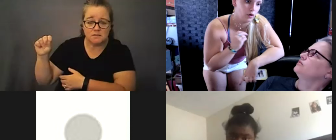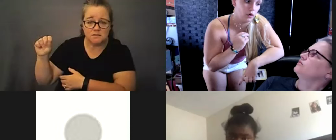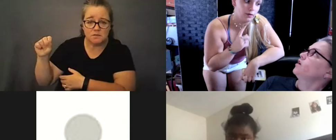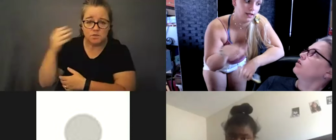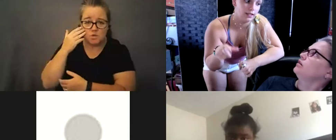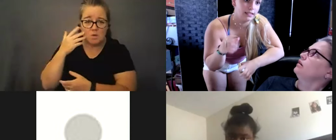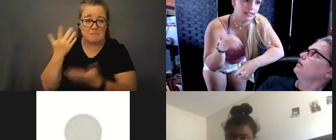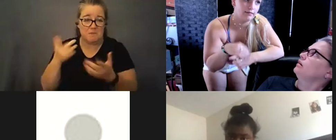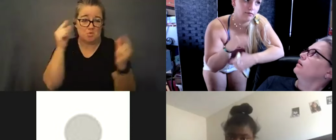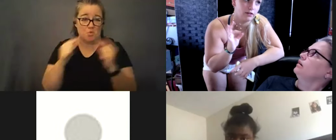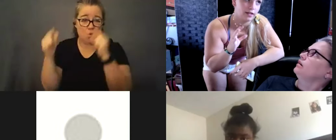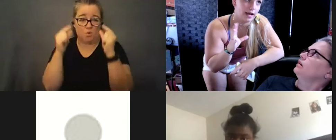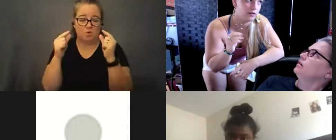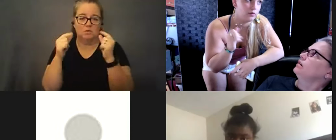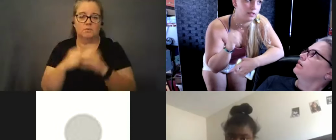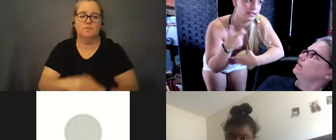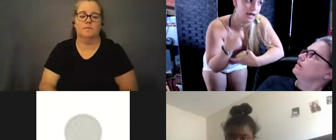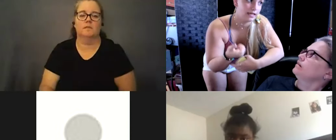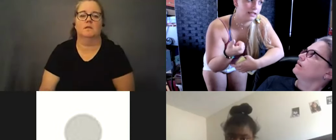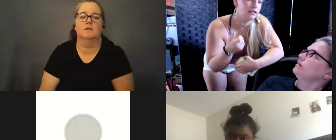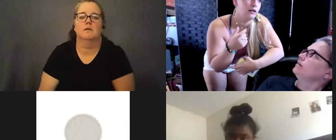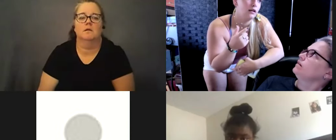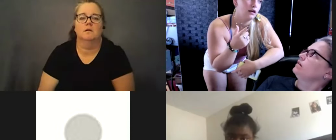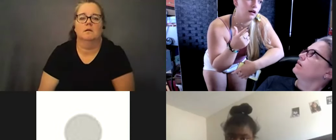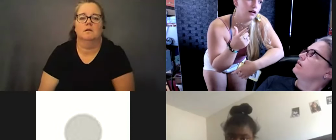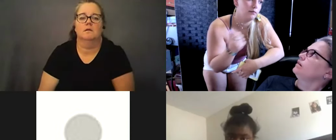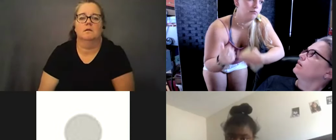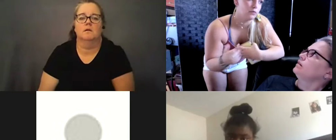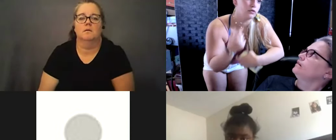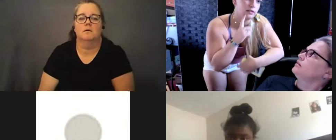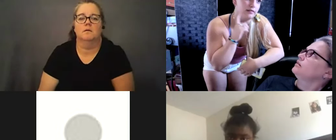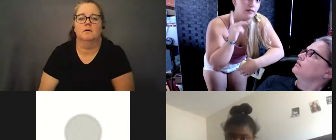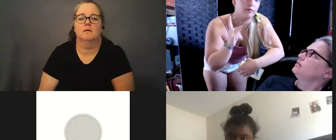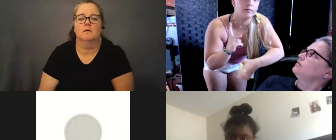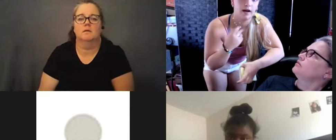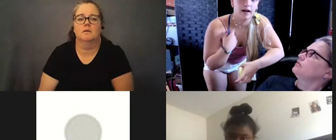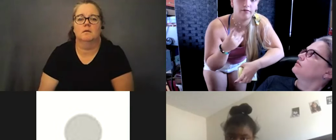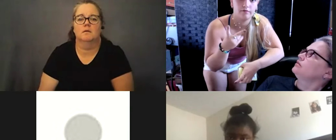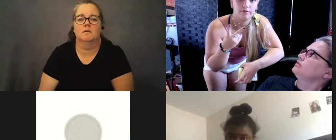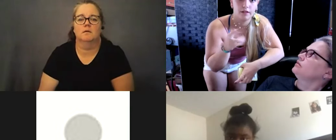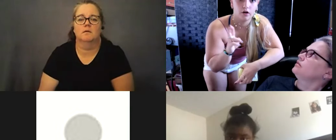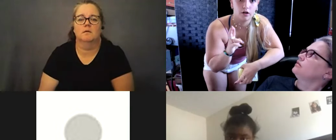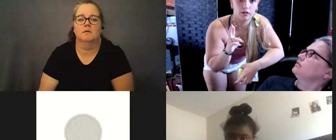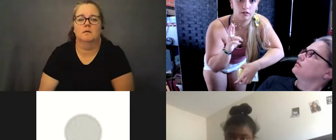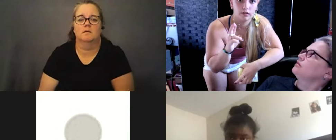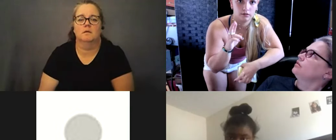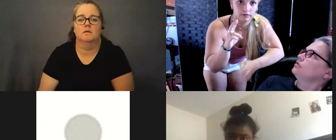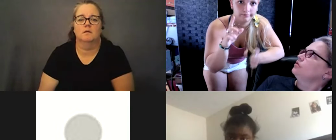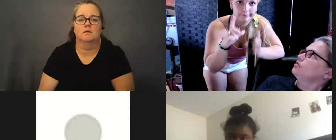it. Or, no. But it's in Frederick County. You can text. Most deaf people have